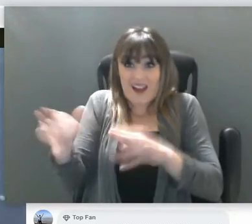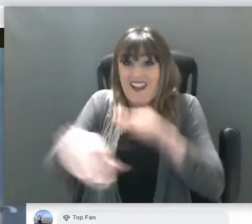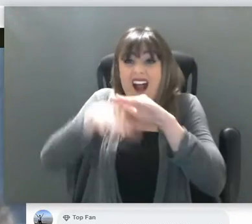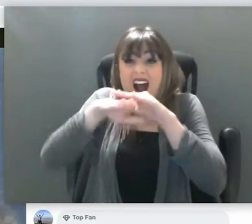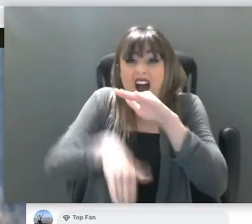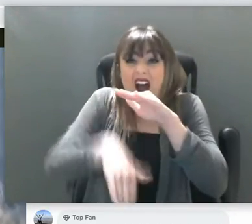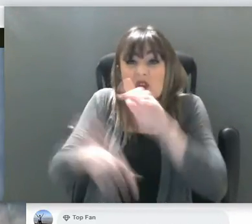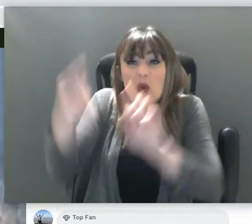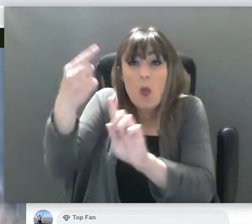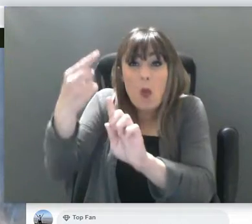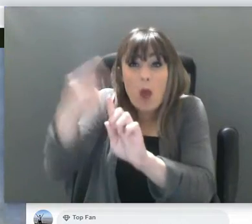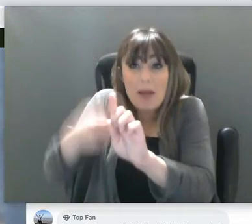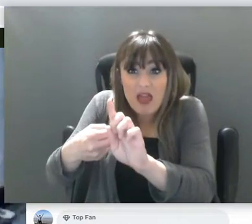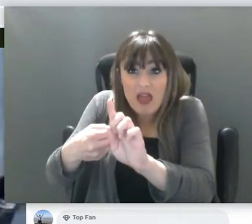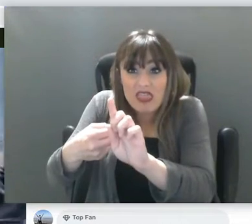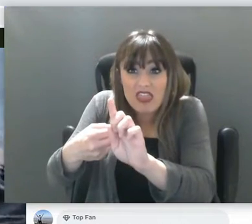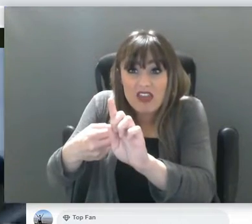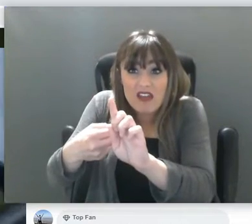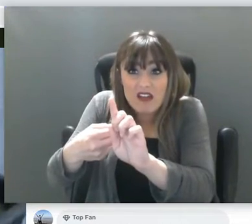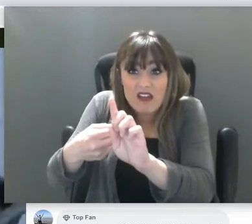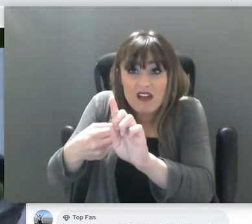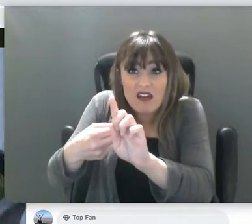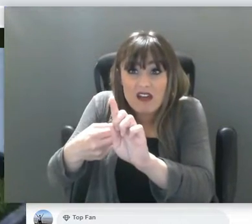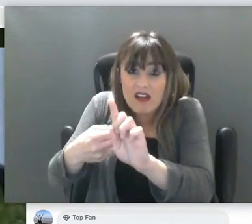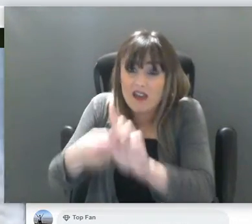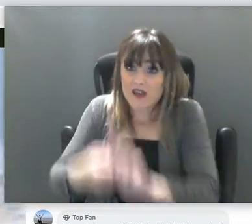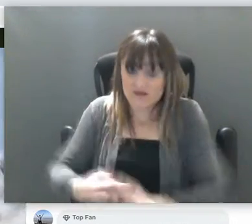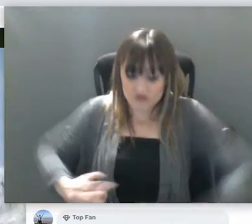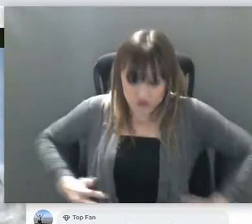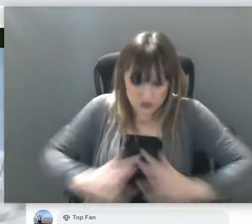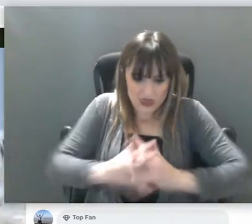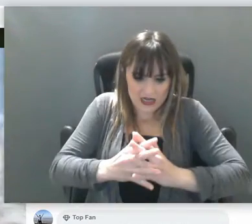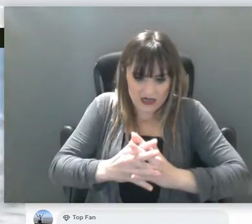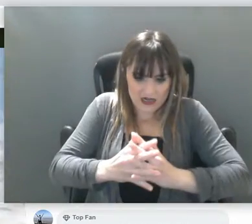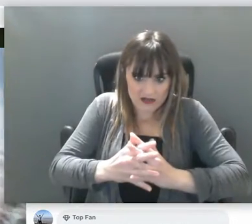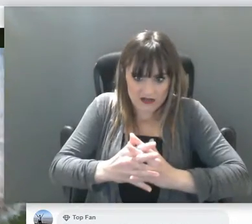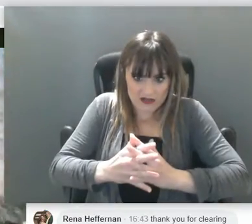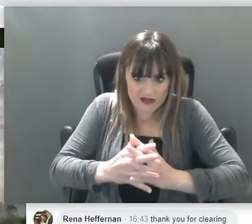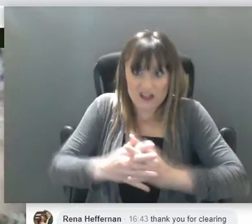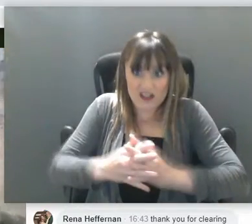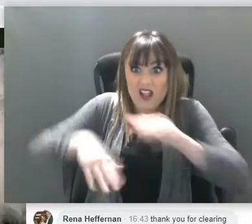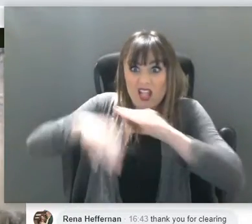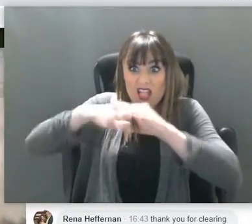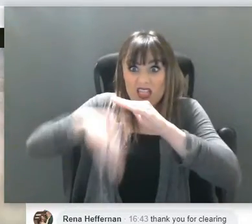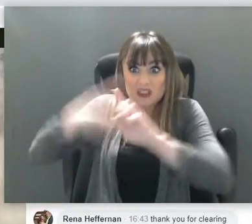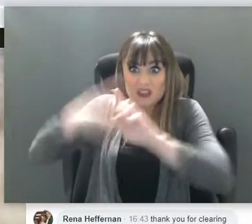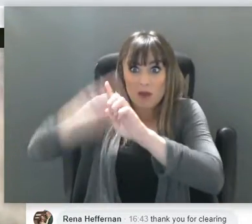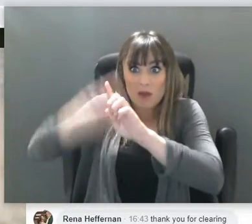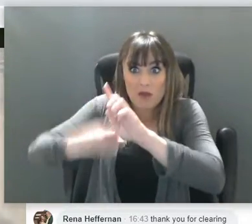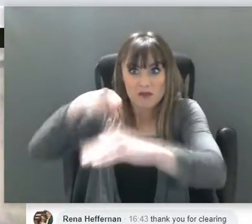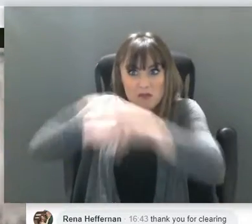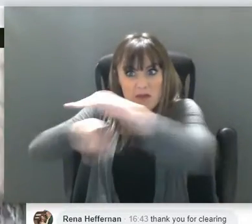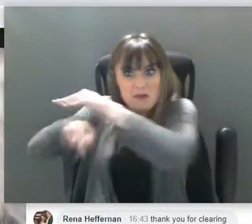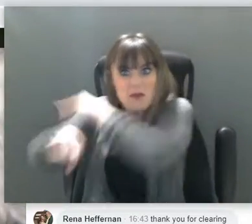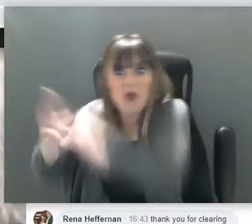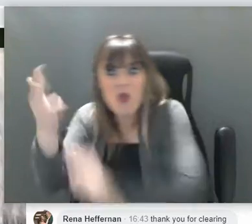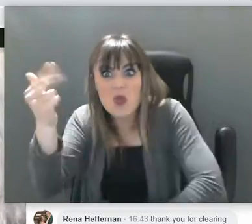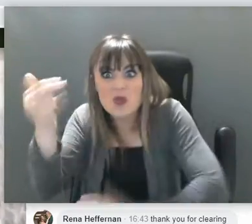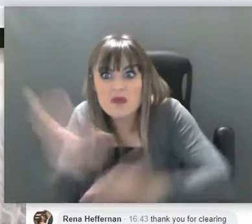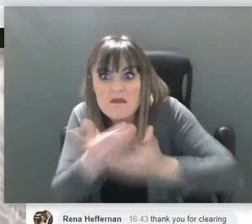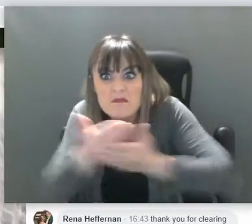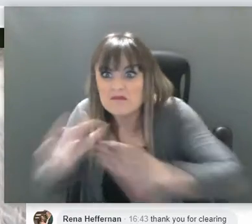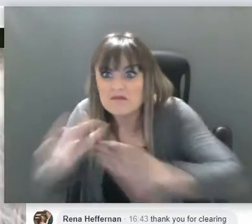13 kids. So I need all the moms trying to homeschool right now to imagine a week right. from now, a month from now, suddenly having 13 extra babies